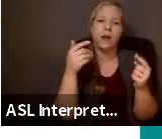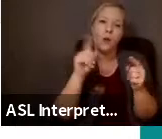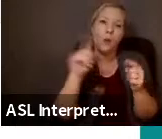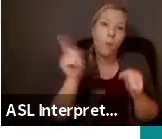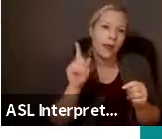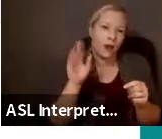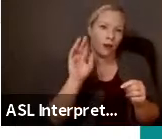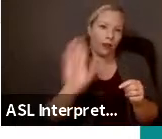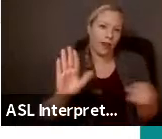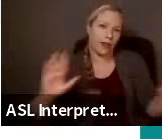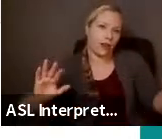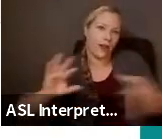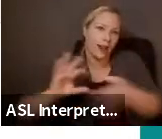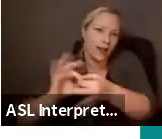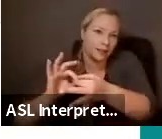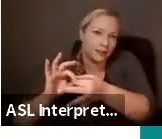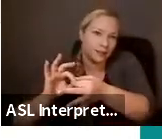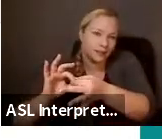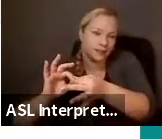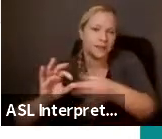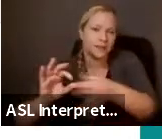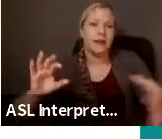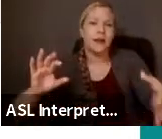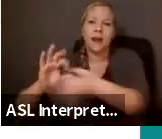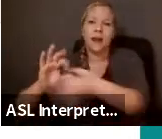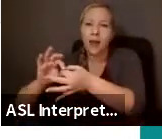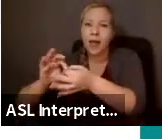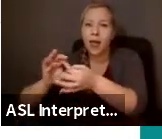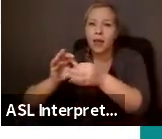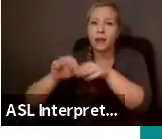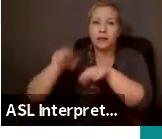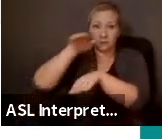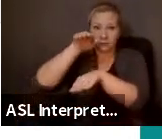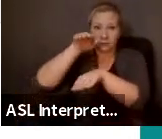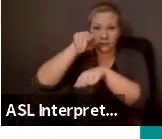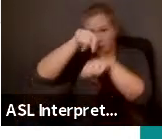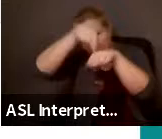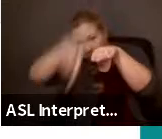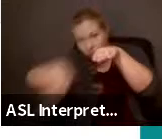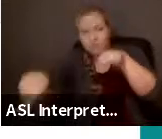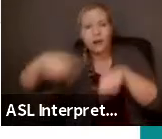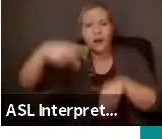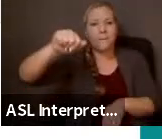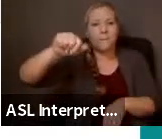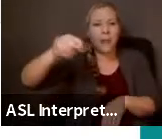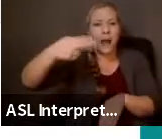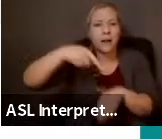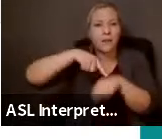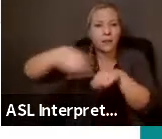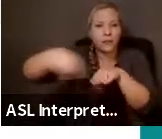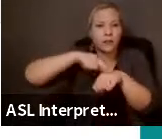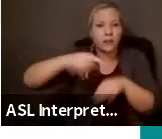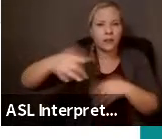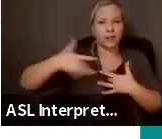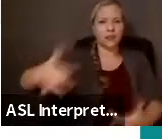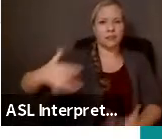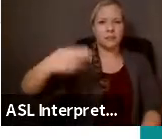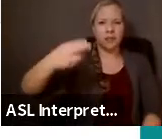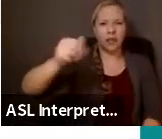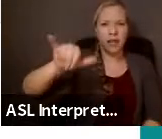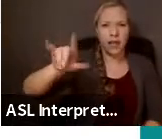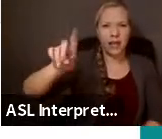going to connect back down to the local street network. And then likewise in Vancouver, when